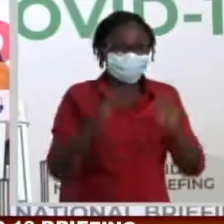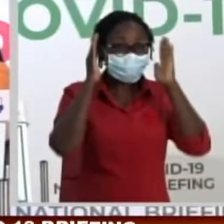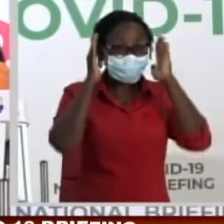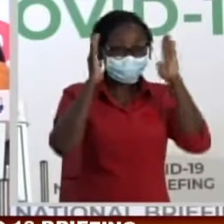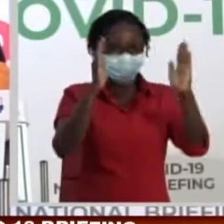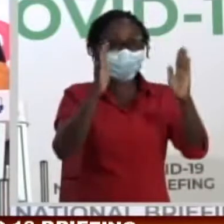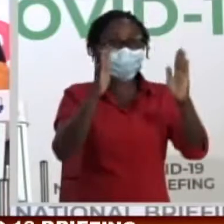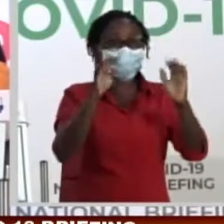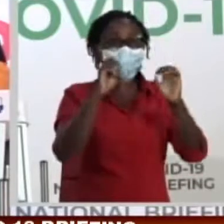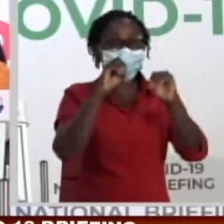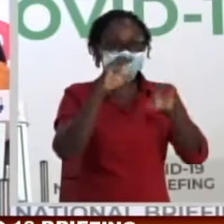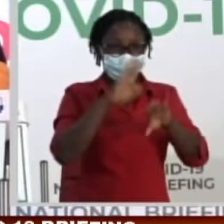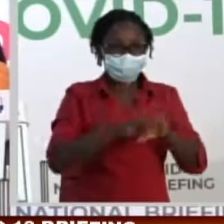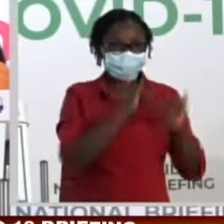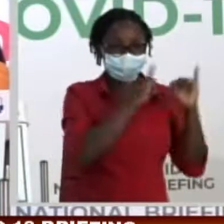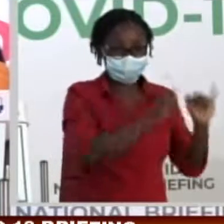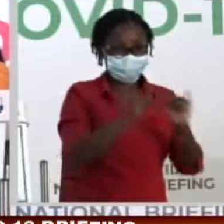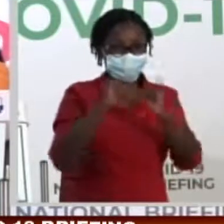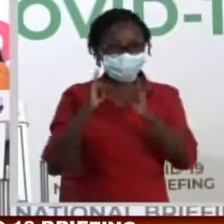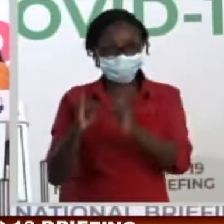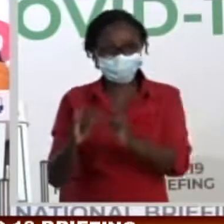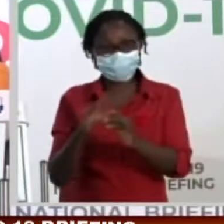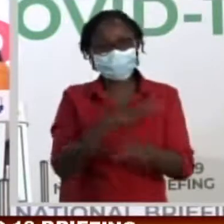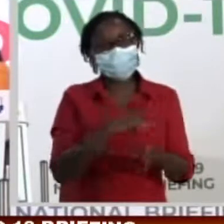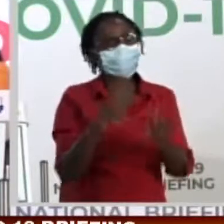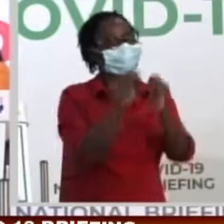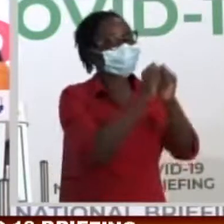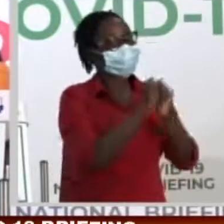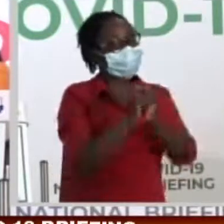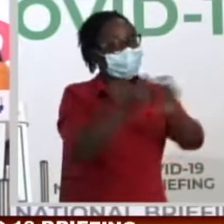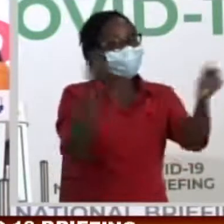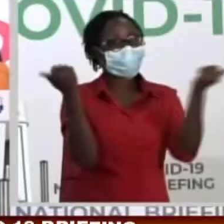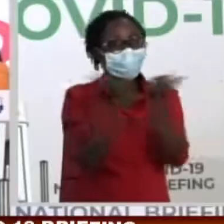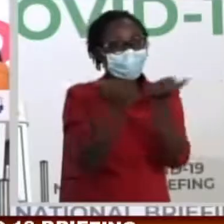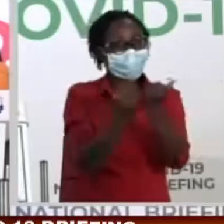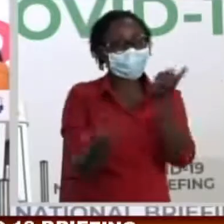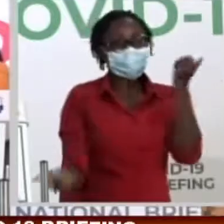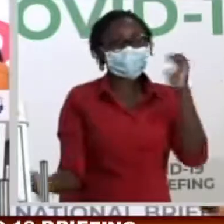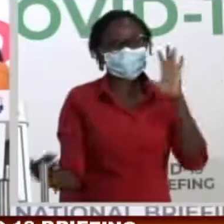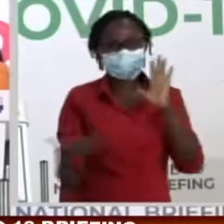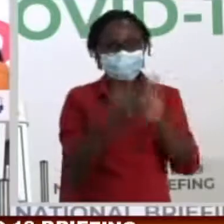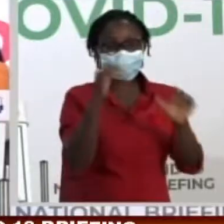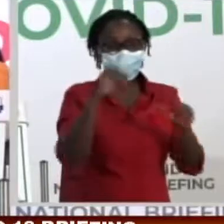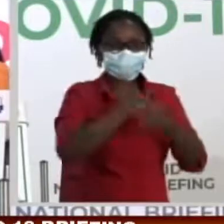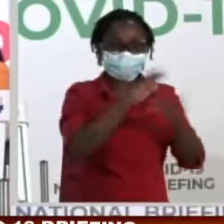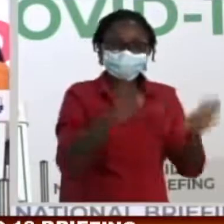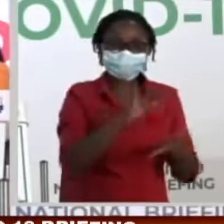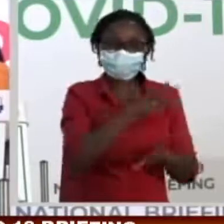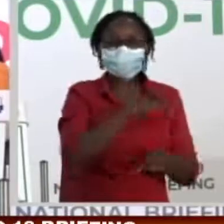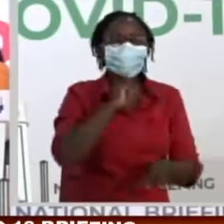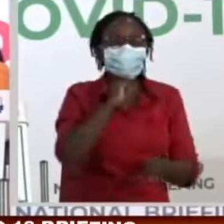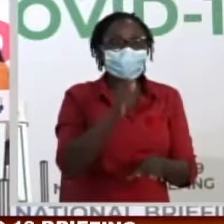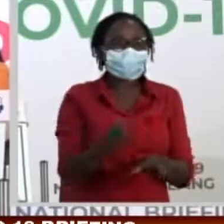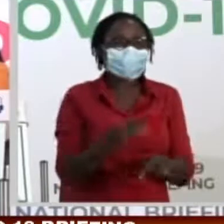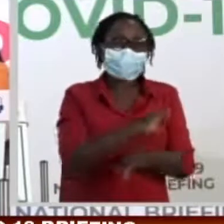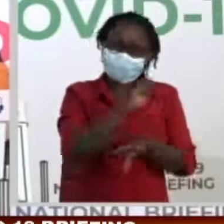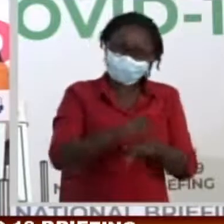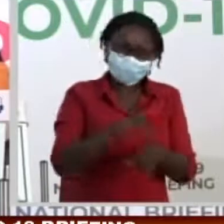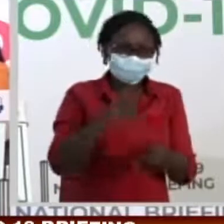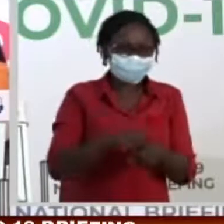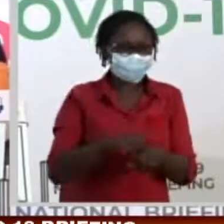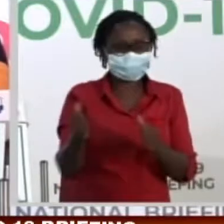fight to win this fight against COVID-19 and not engage in destructive information